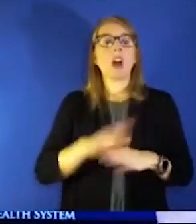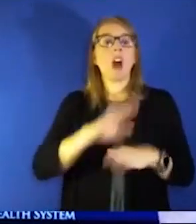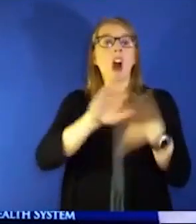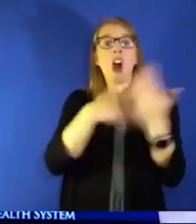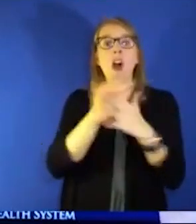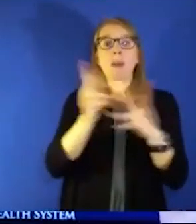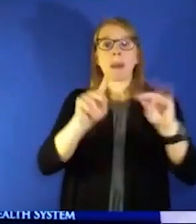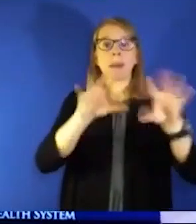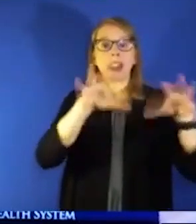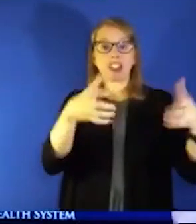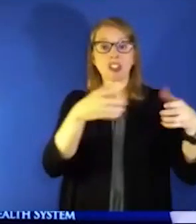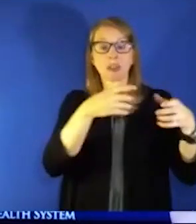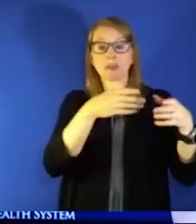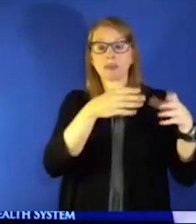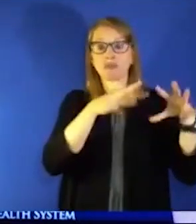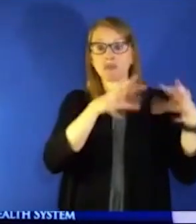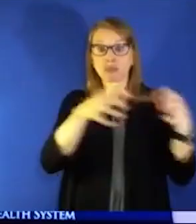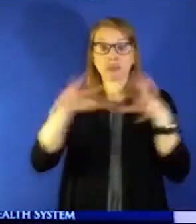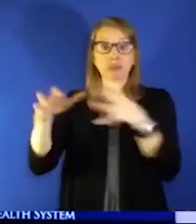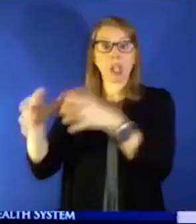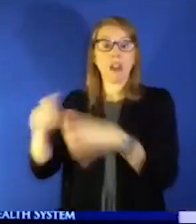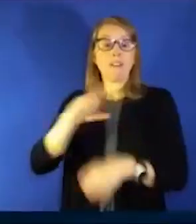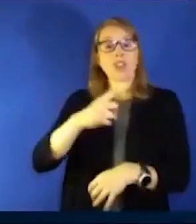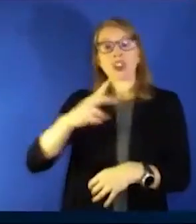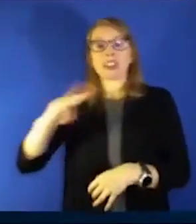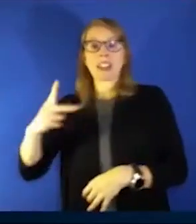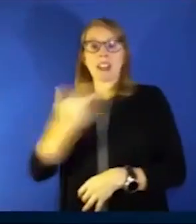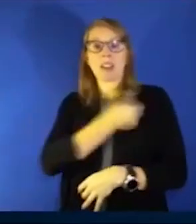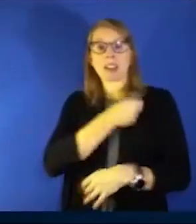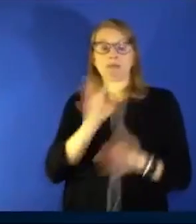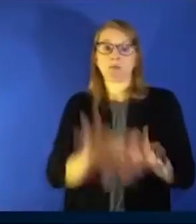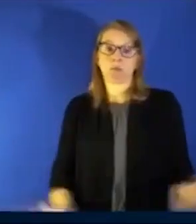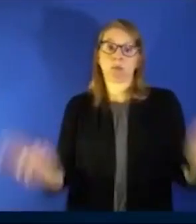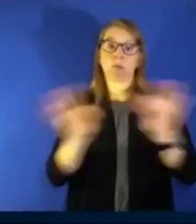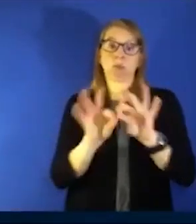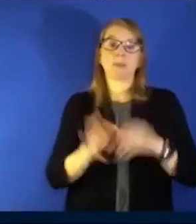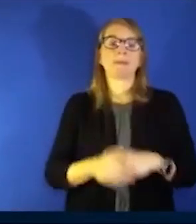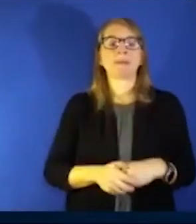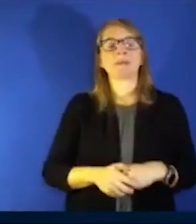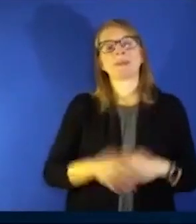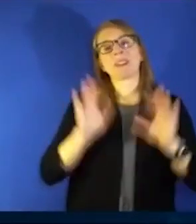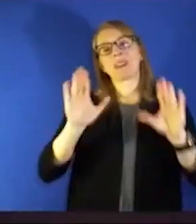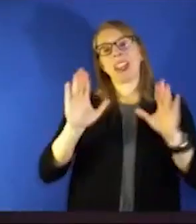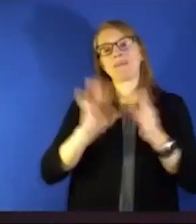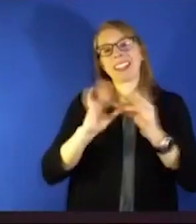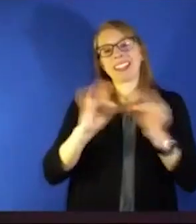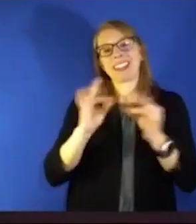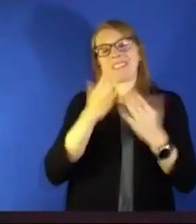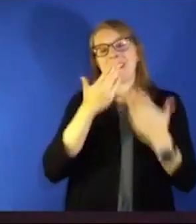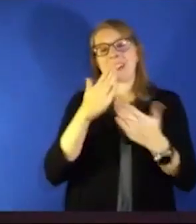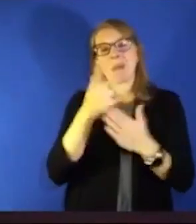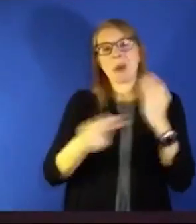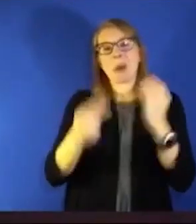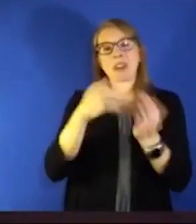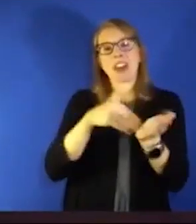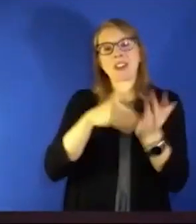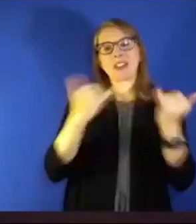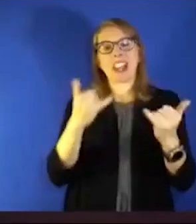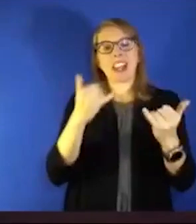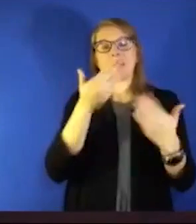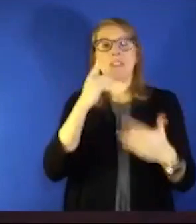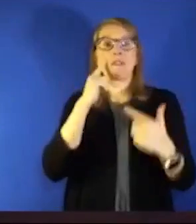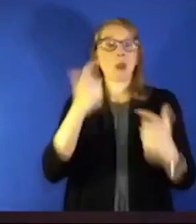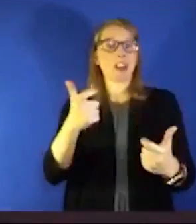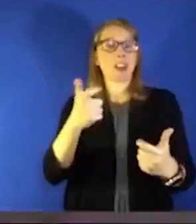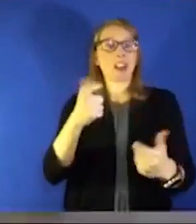second doses of vaccines is vitally important. All right. Great message. Thanks to both of our doctors today. And thank you for being with us. And yes, tomorrow,